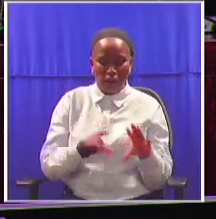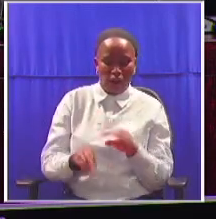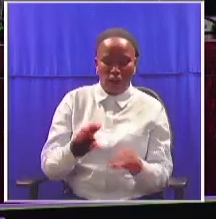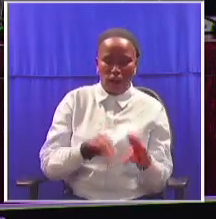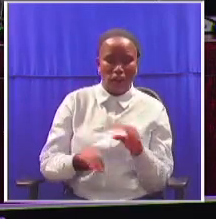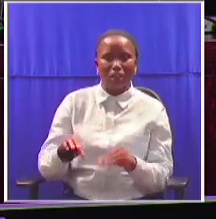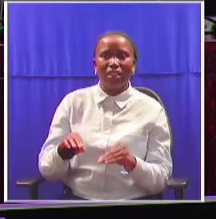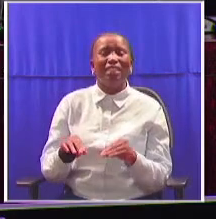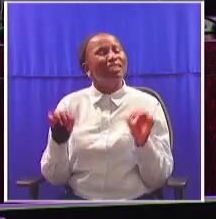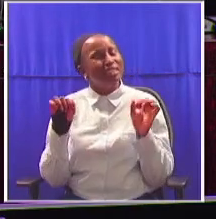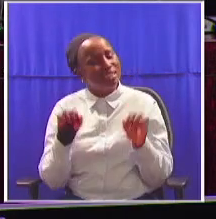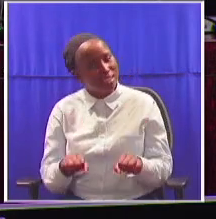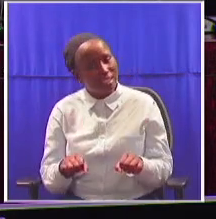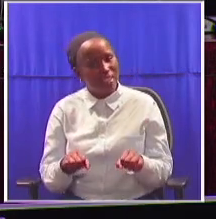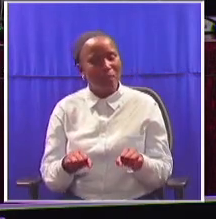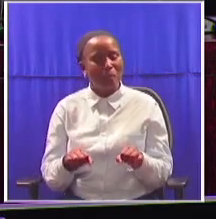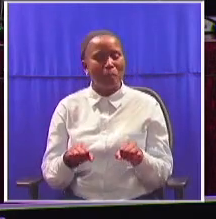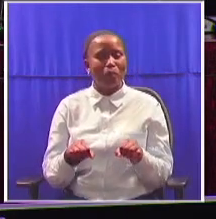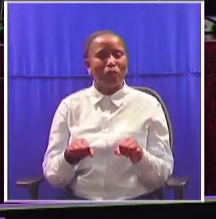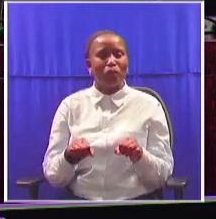Yet we have consistently